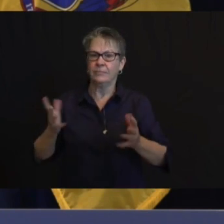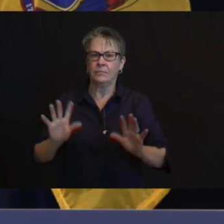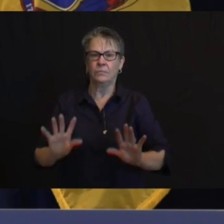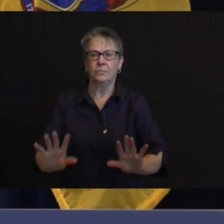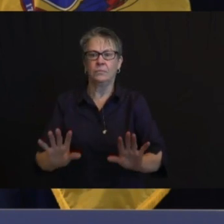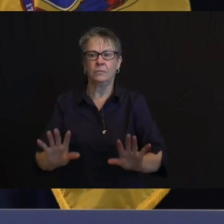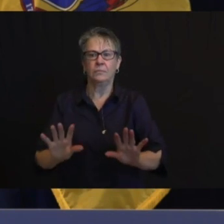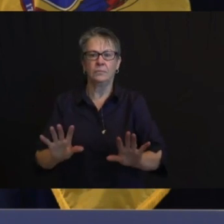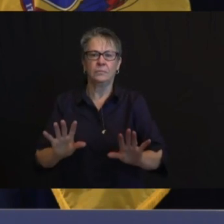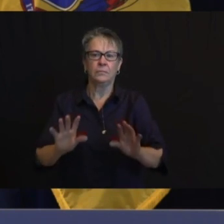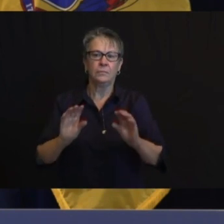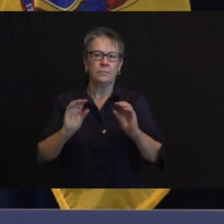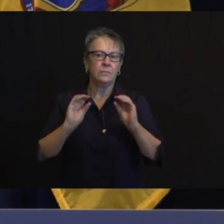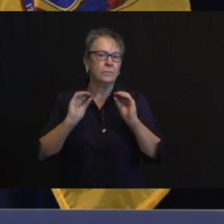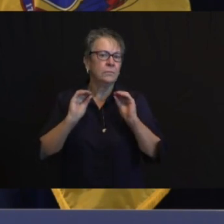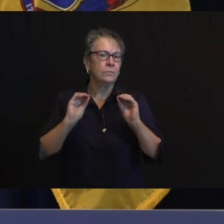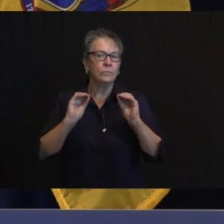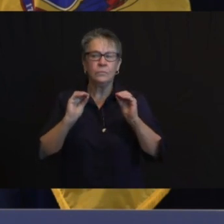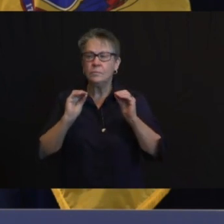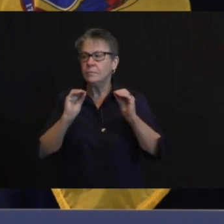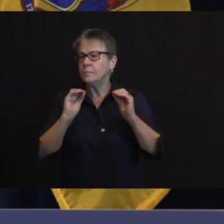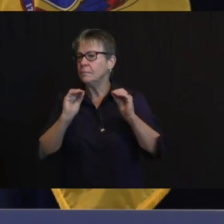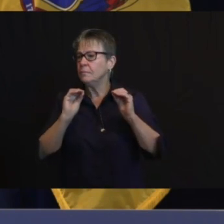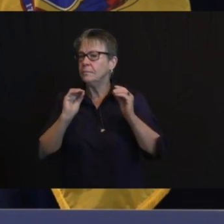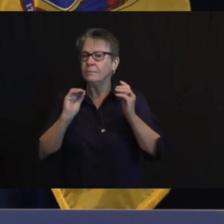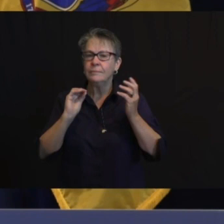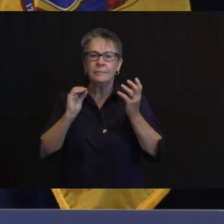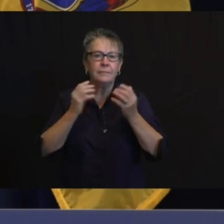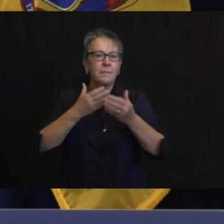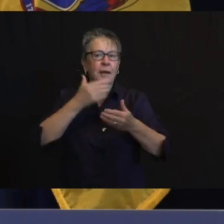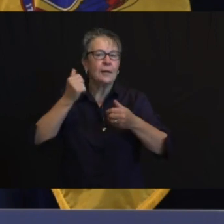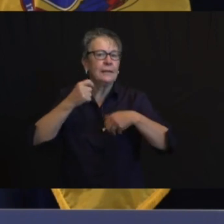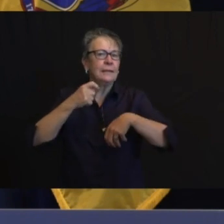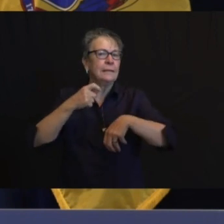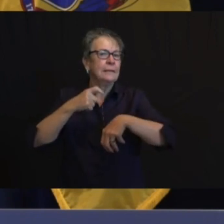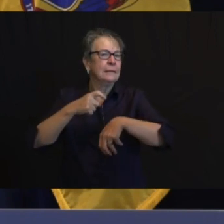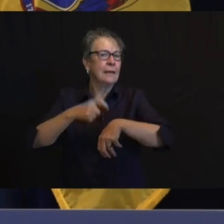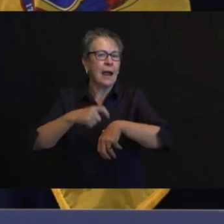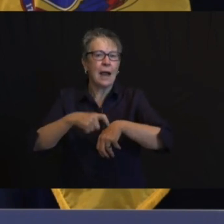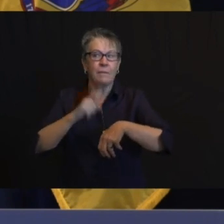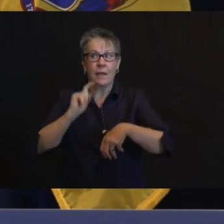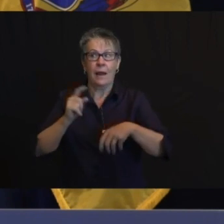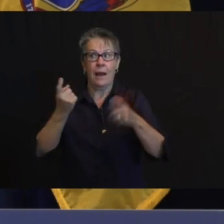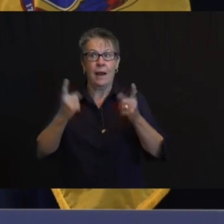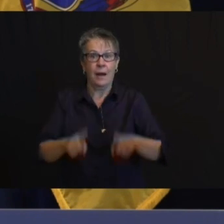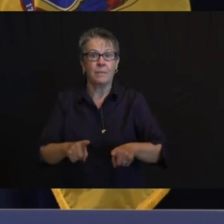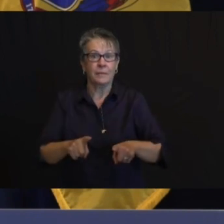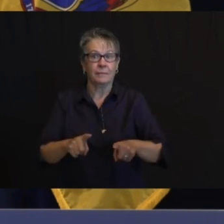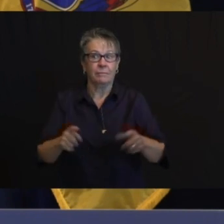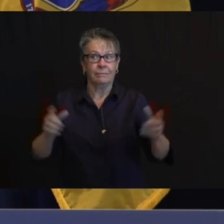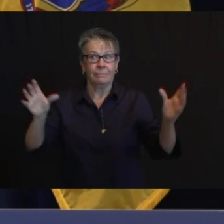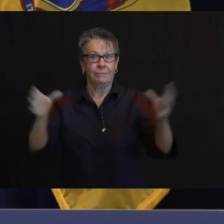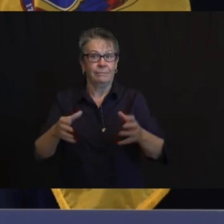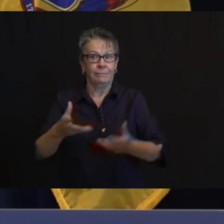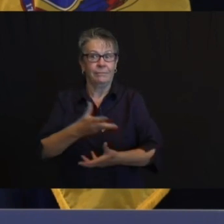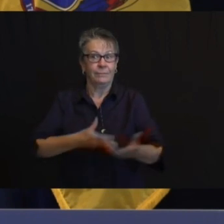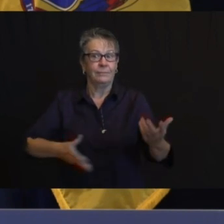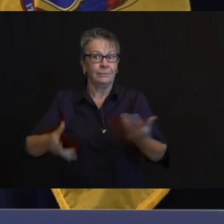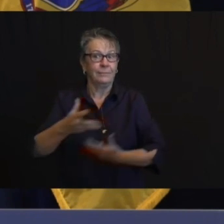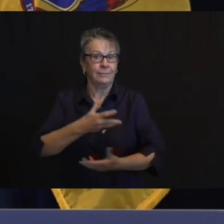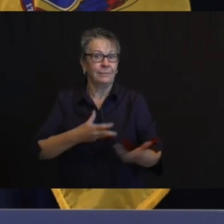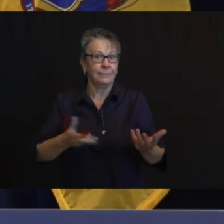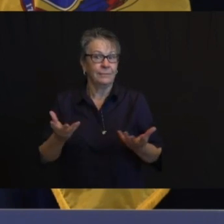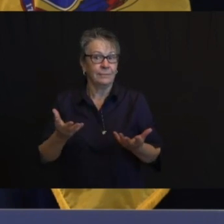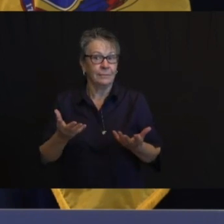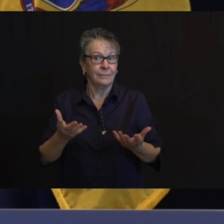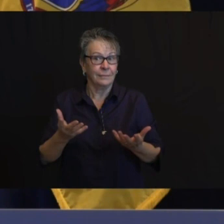unfortunately, there's no better time for that to happen than at a holiday, where you're naturally coming together across generations in a family. Also, that study in